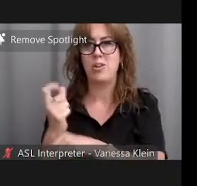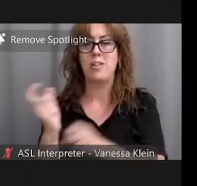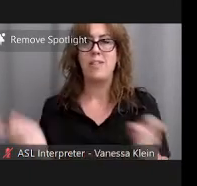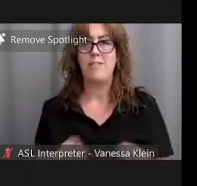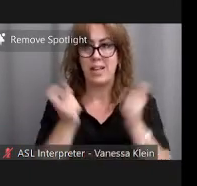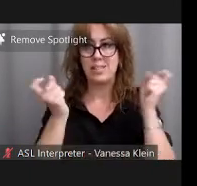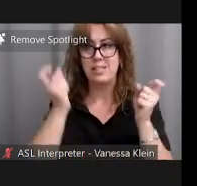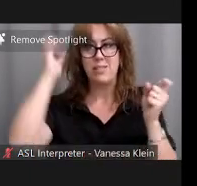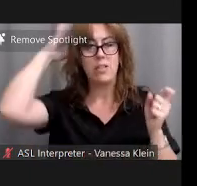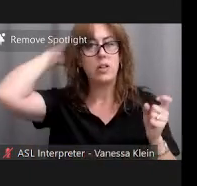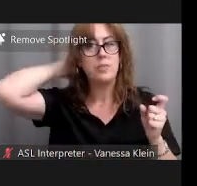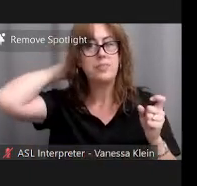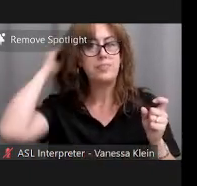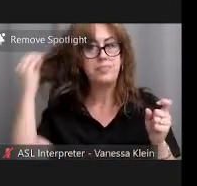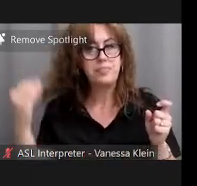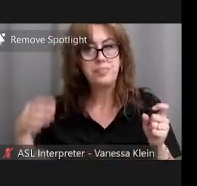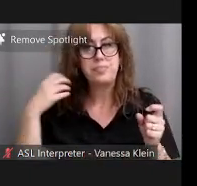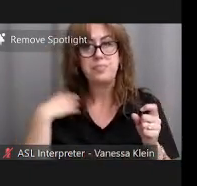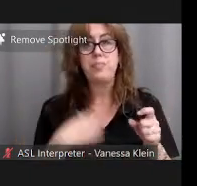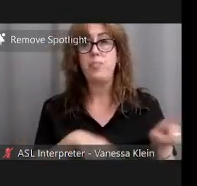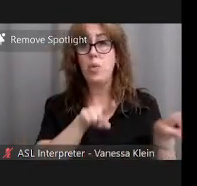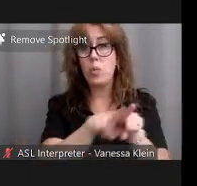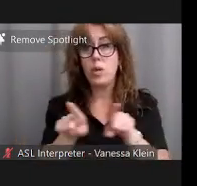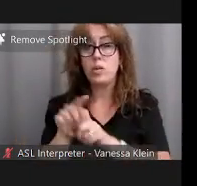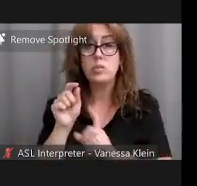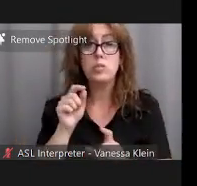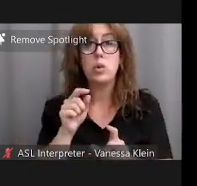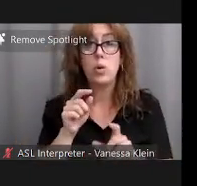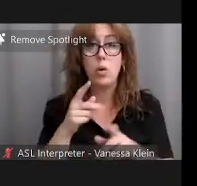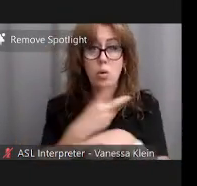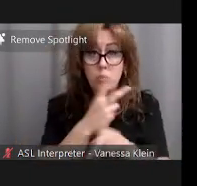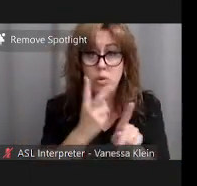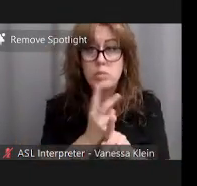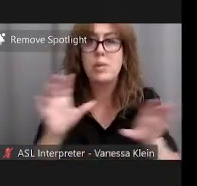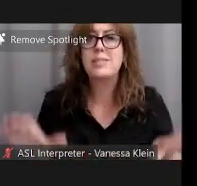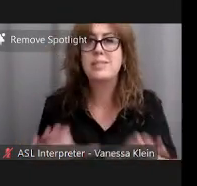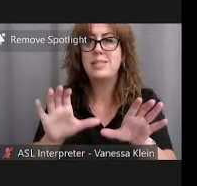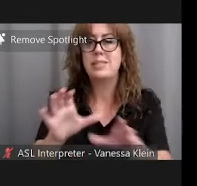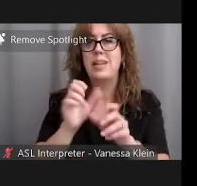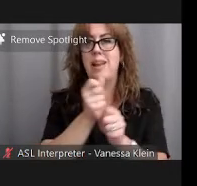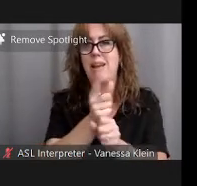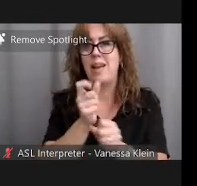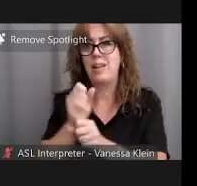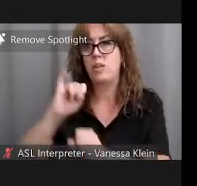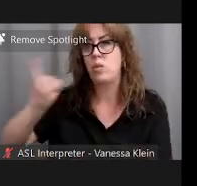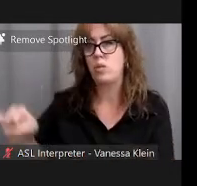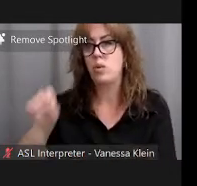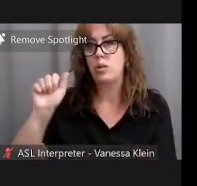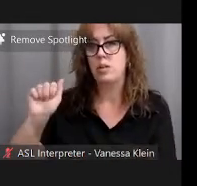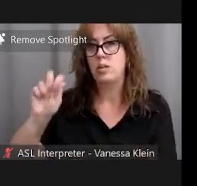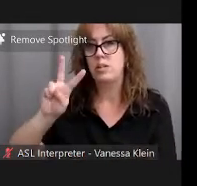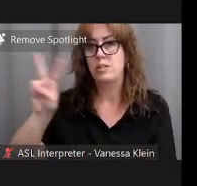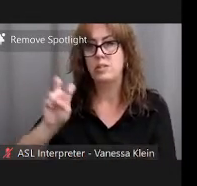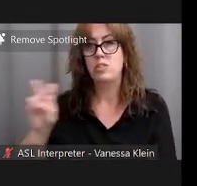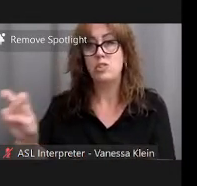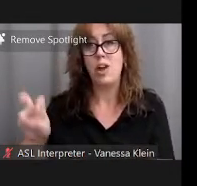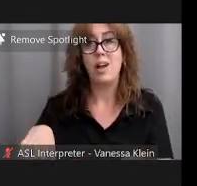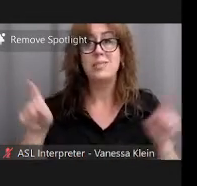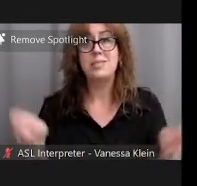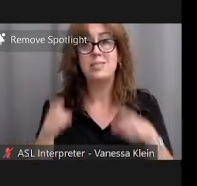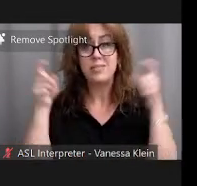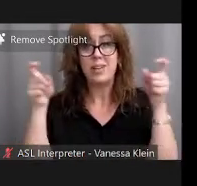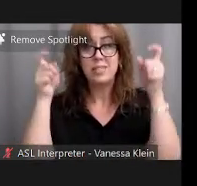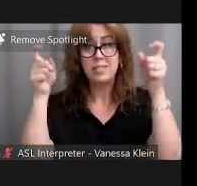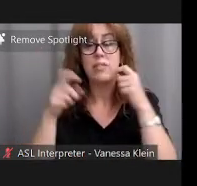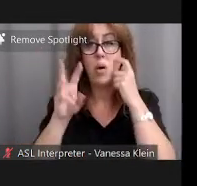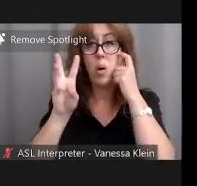up also producing and presenting an annual jazz festival here in the winter months called the Wellington Jazz Festival. We